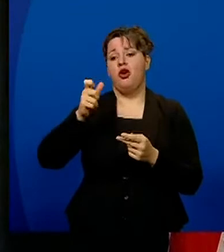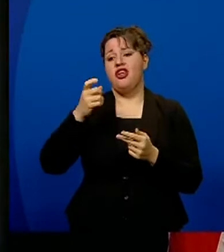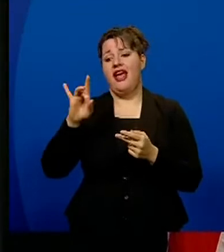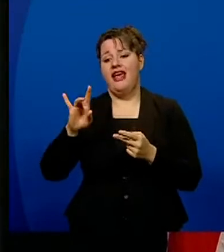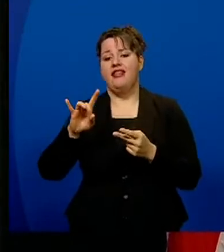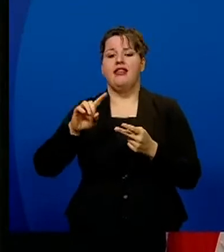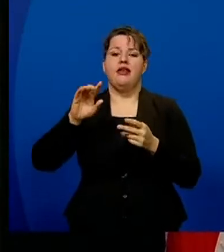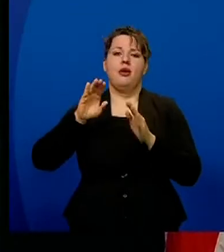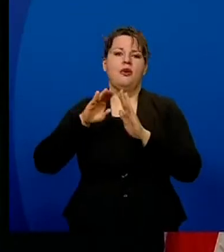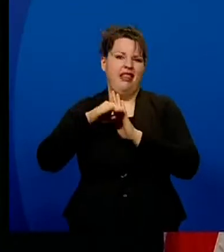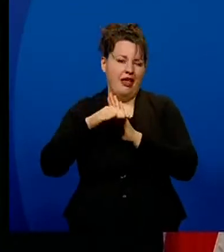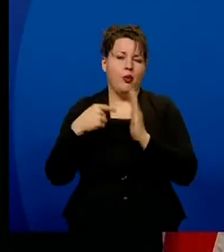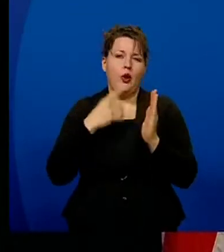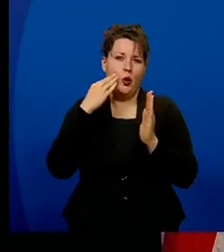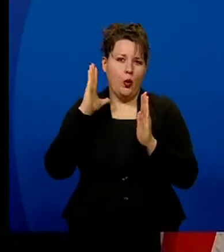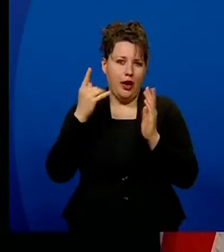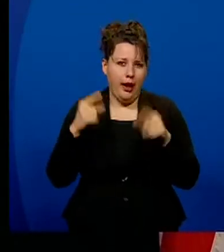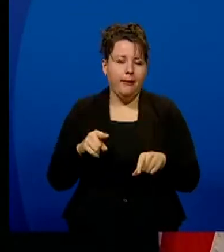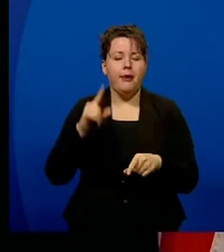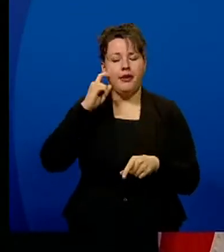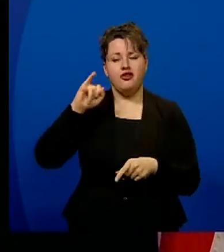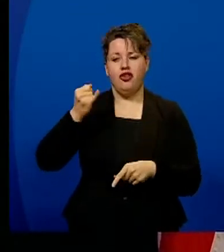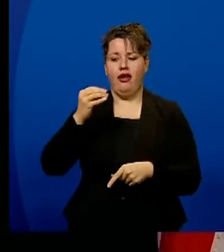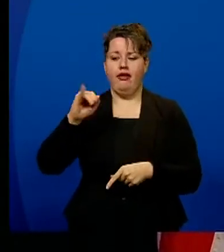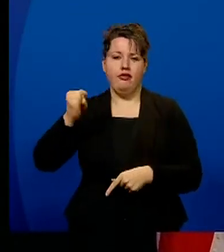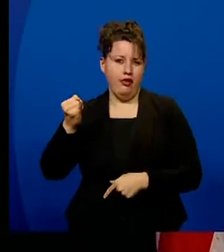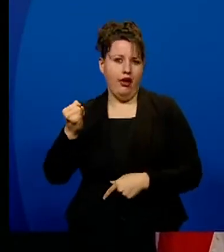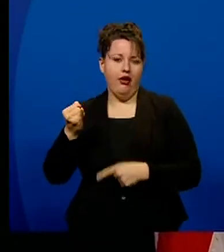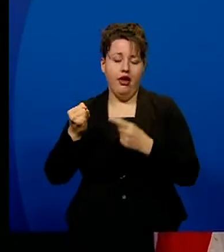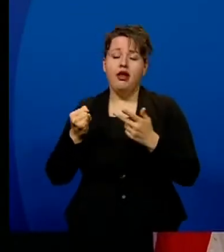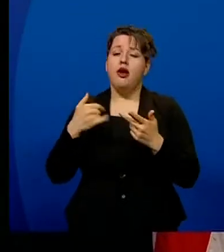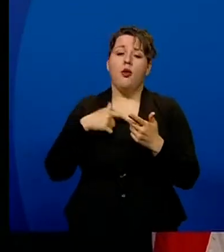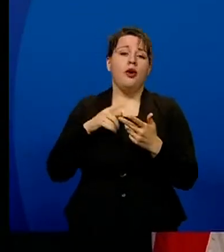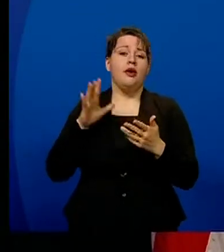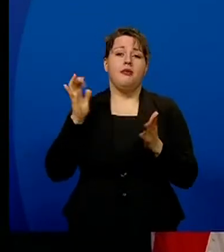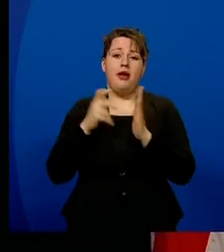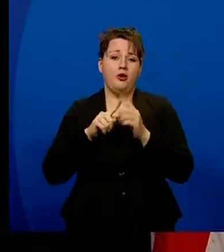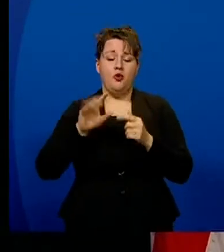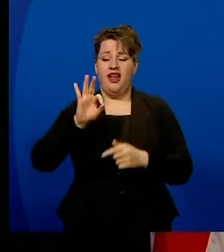ticked down. Remember, we knew that was going to happen because J&J, there was an influx of that. We're about down to